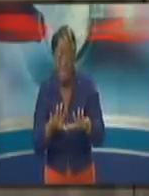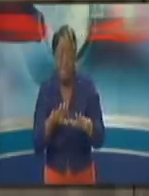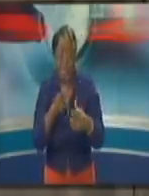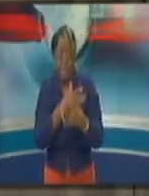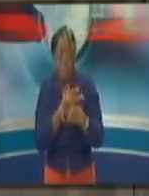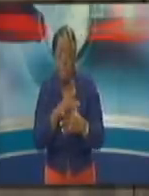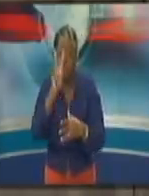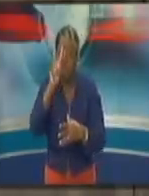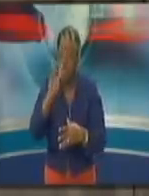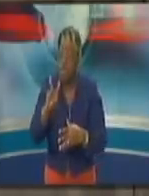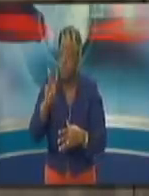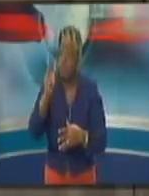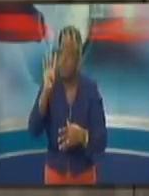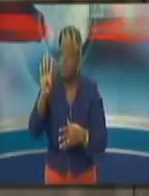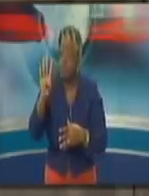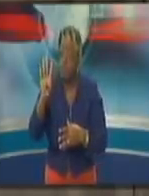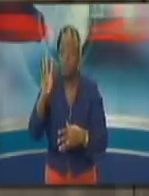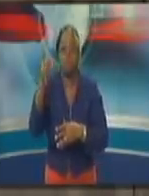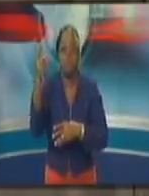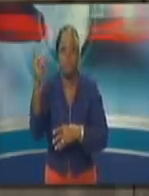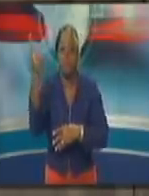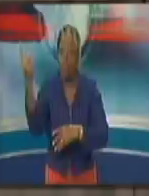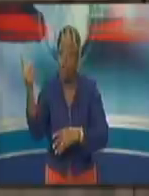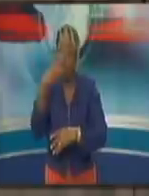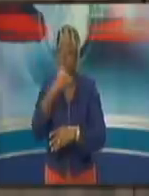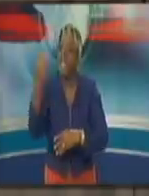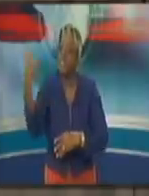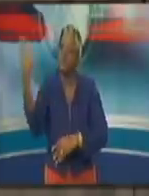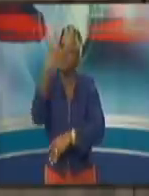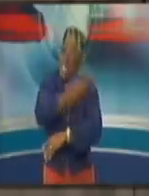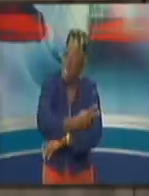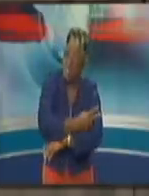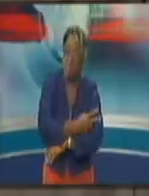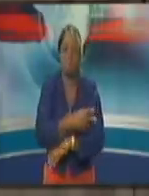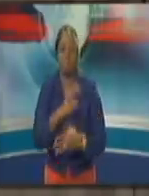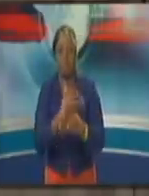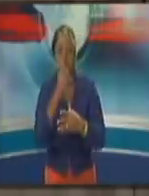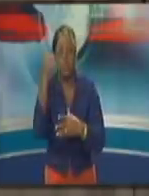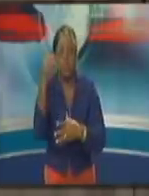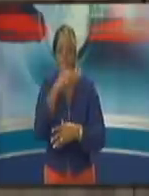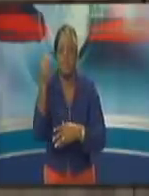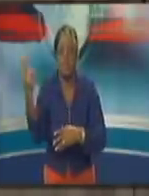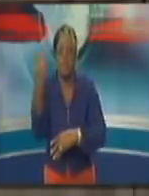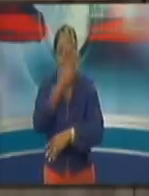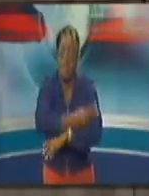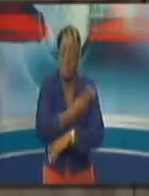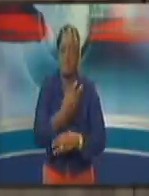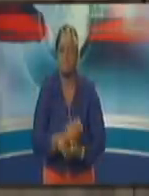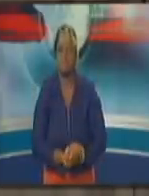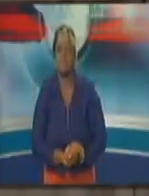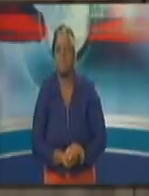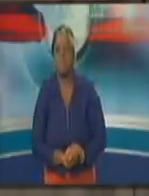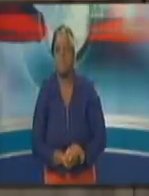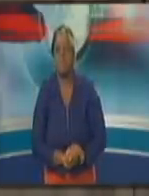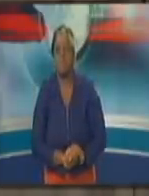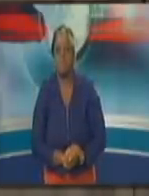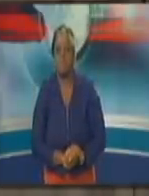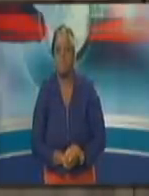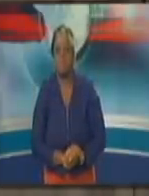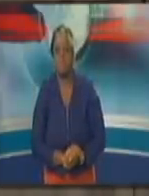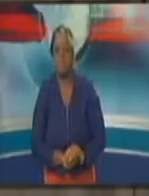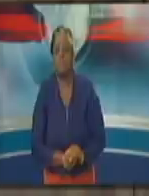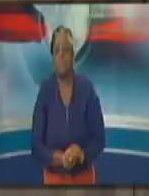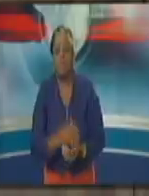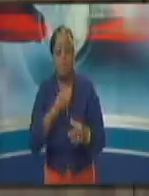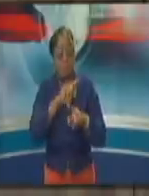hours. That's the physical test. And in terms of preparing the reports and everything that goes along, we're looking at about maybe